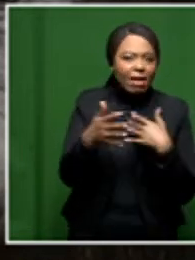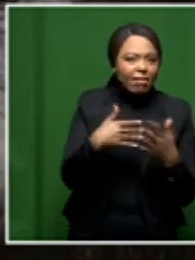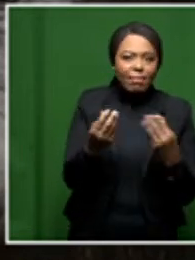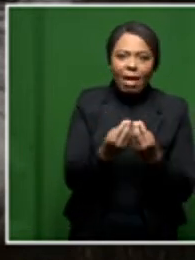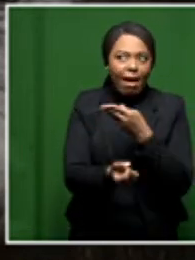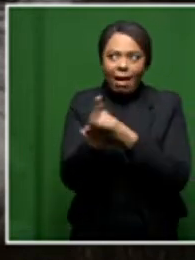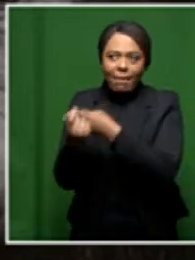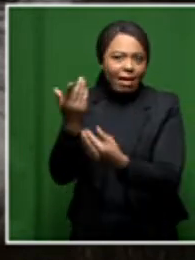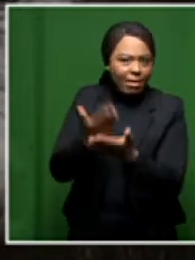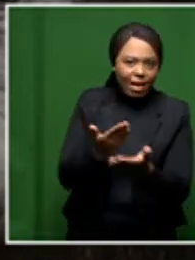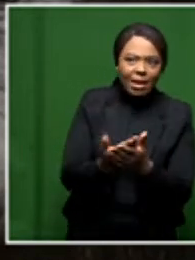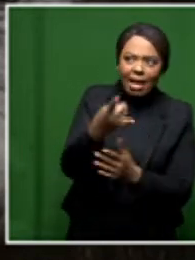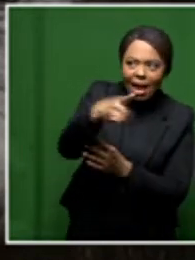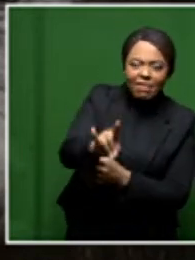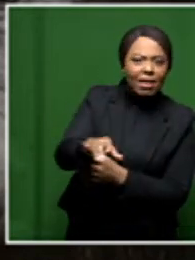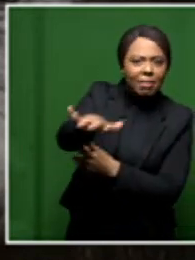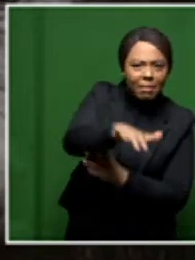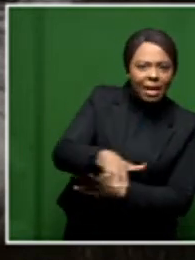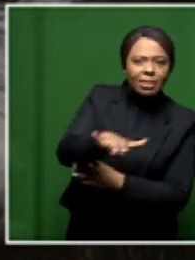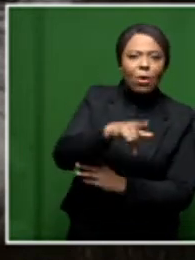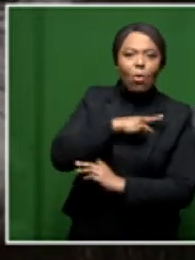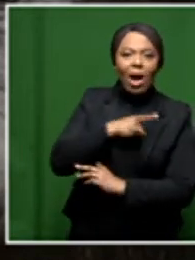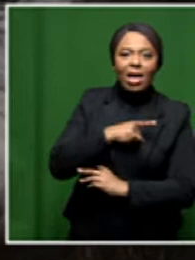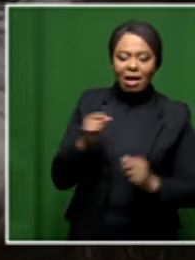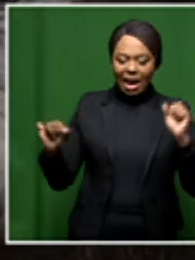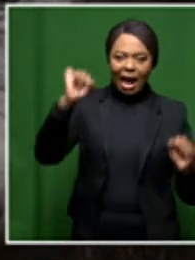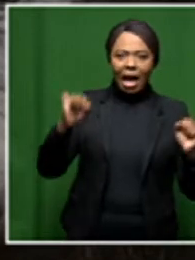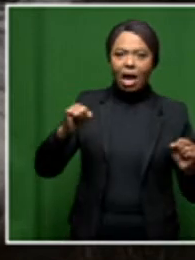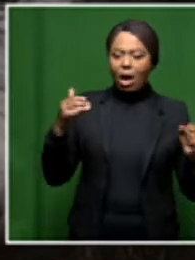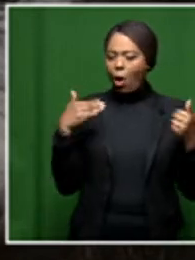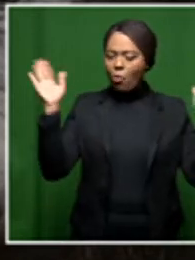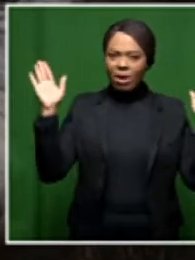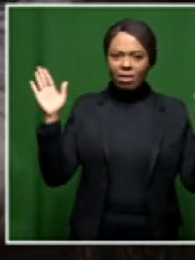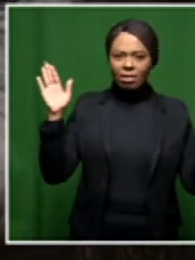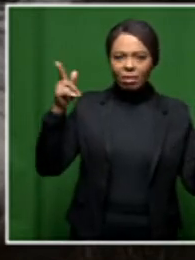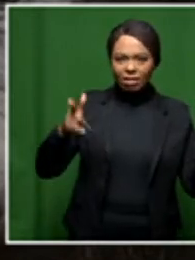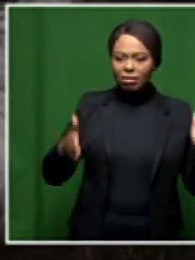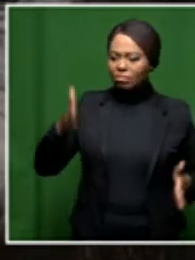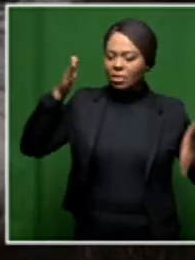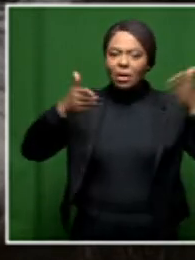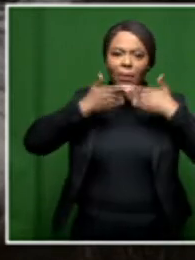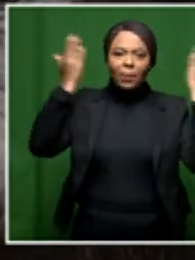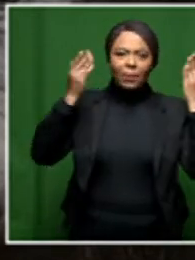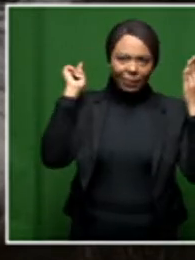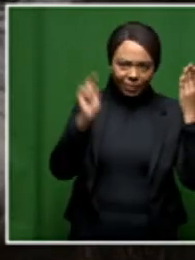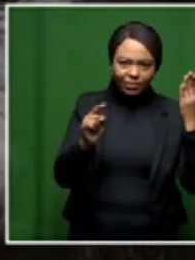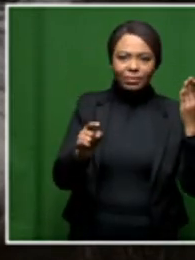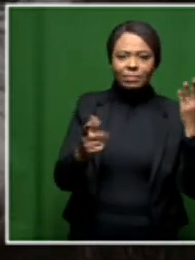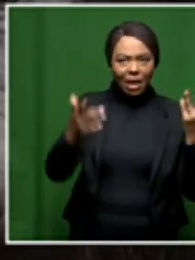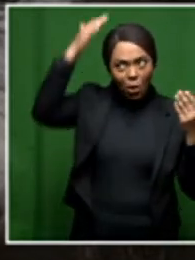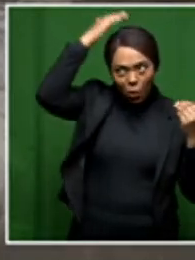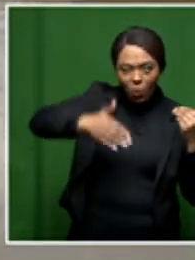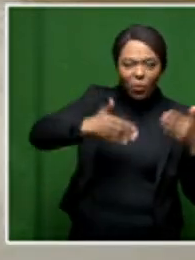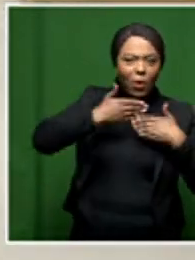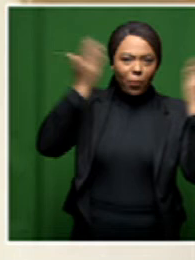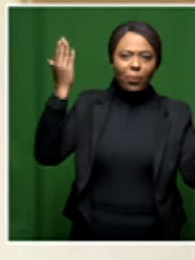down, Elephant Plains, it's an open vehicle, so you don't have a roof. So the amount of times we've driven in the rain, it really does